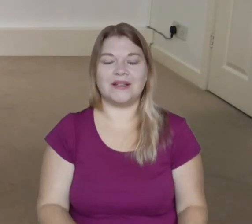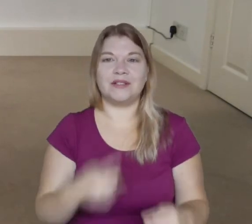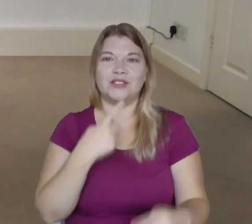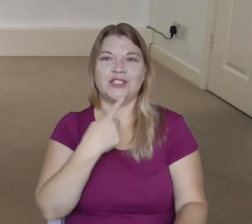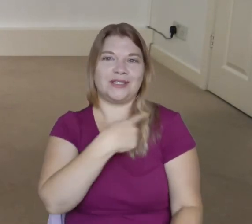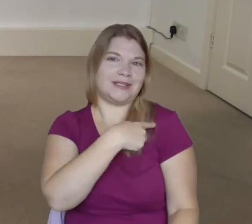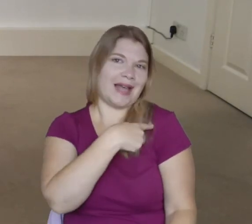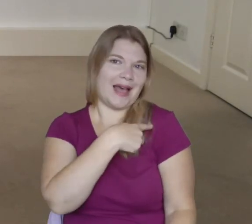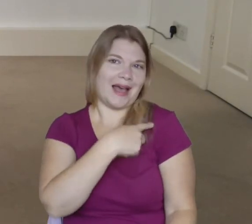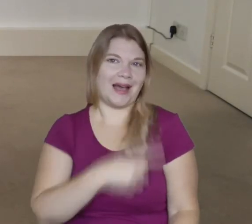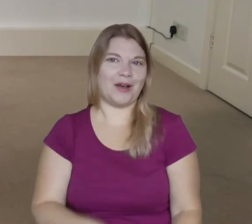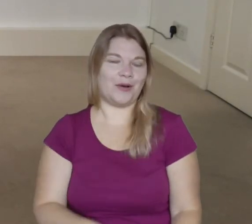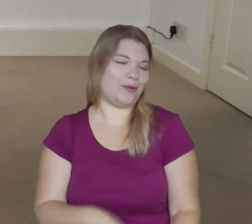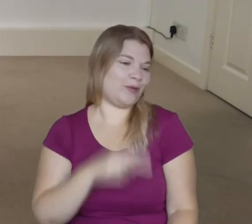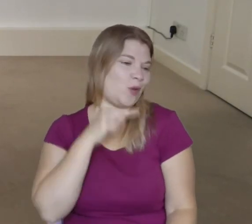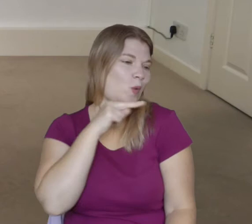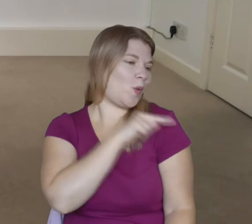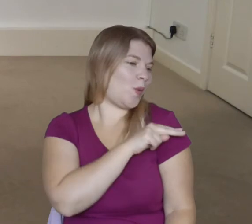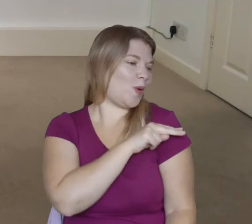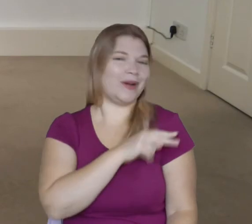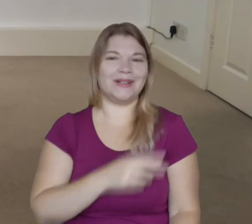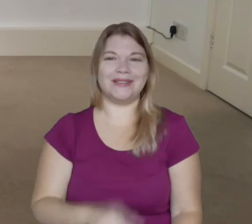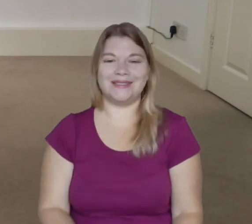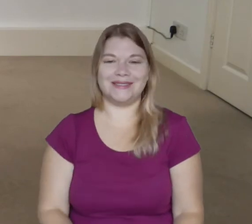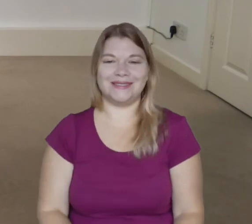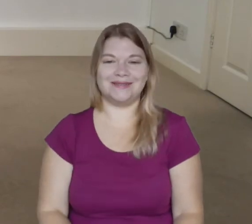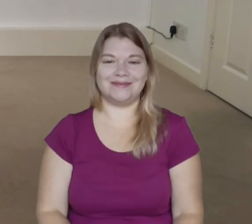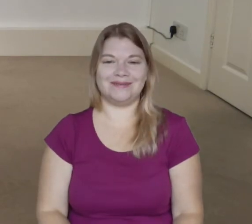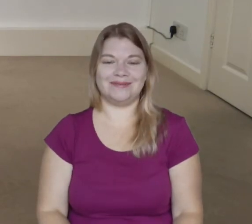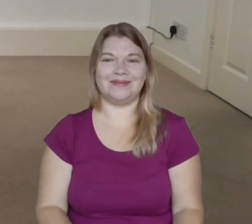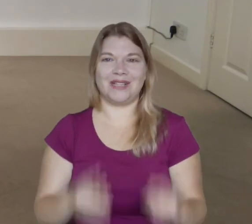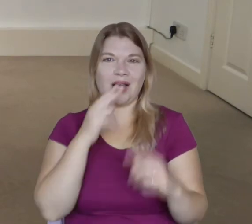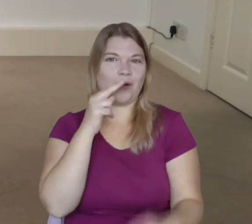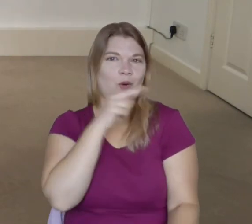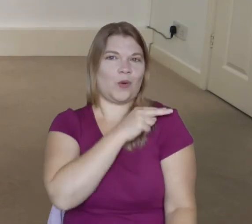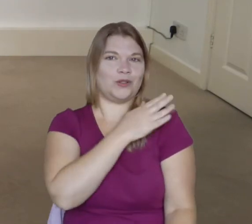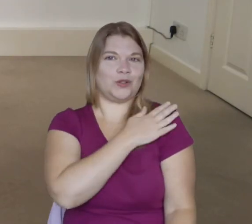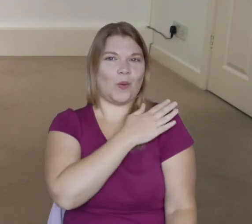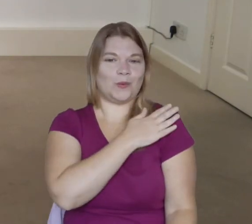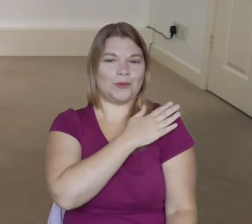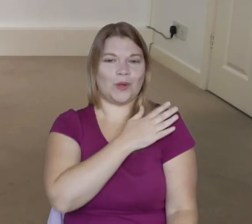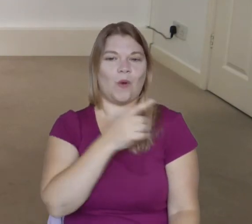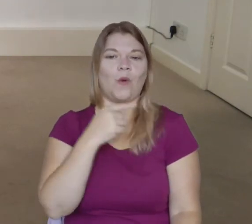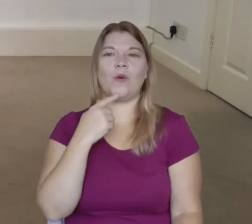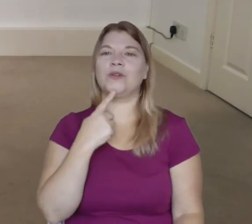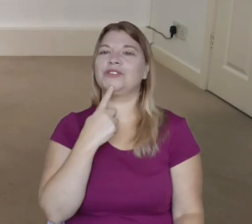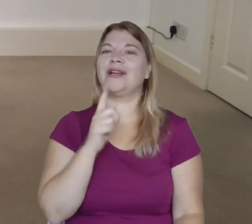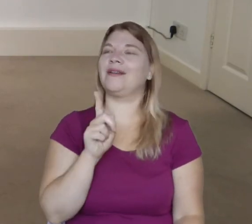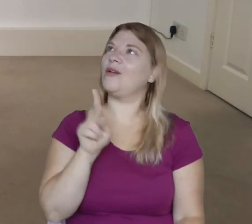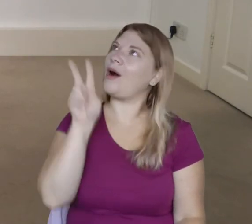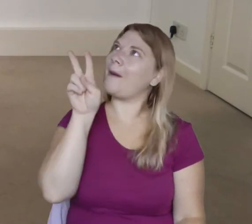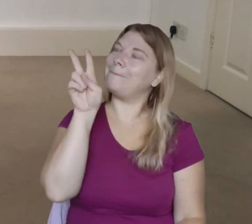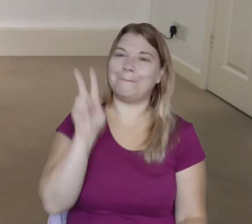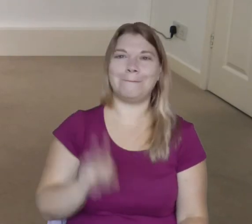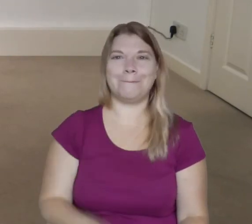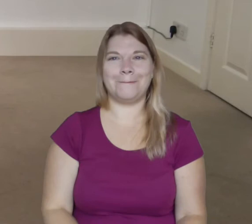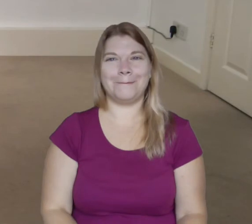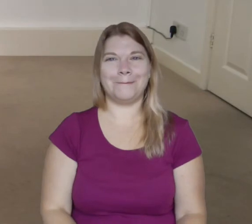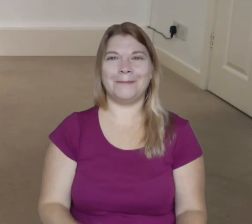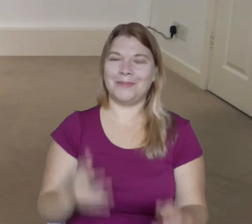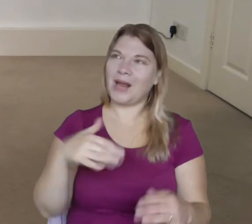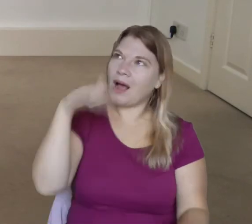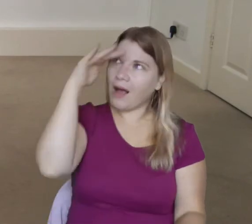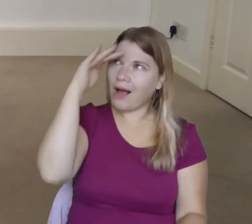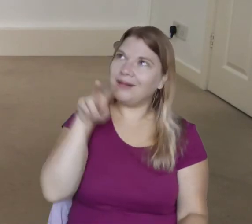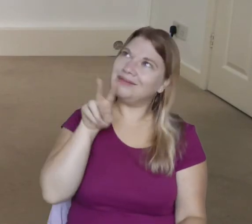chin down and looking down into the shoulder, or maybe lifting the chin up and looking off into the